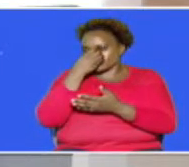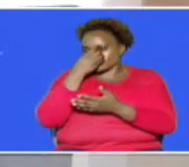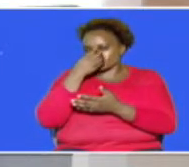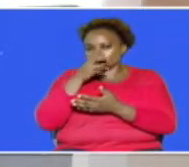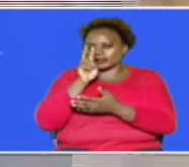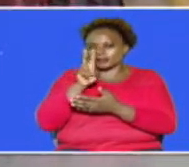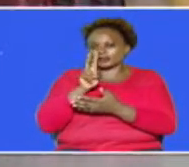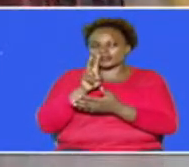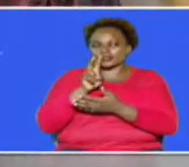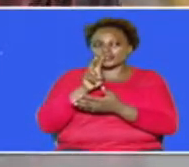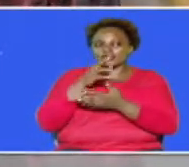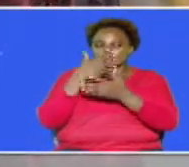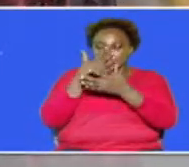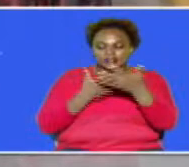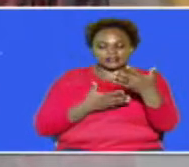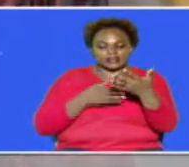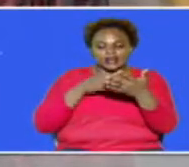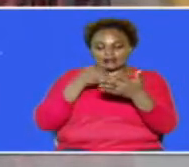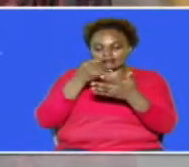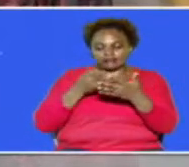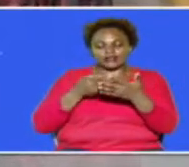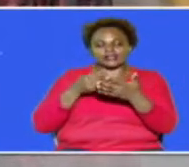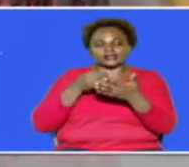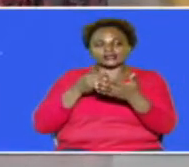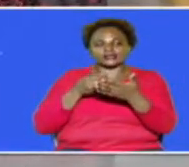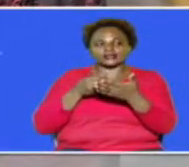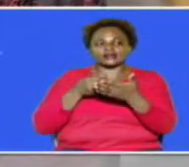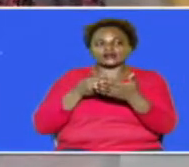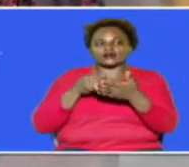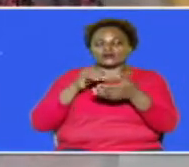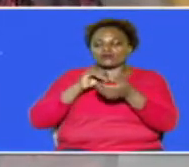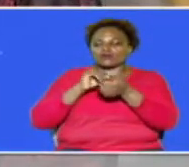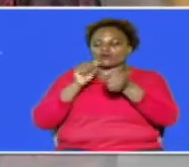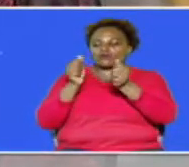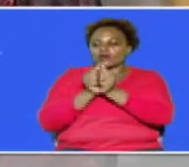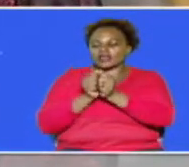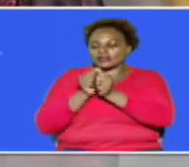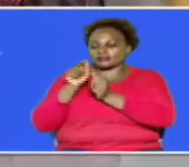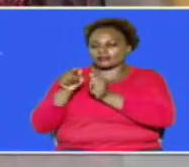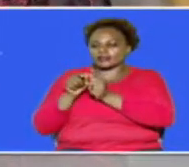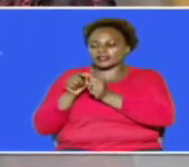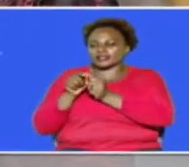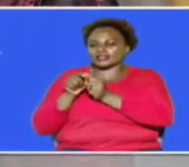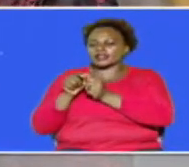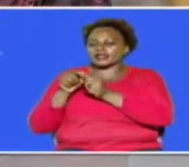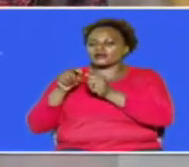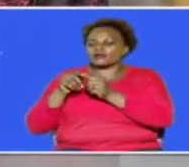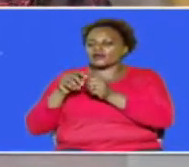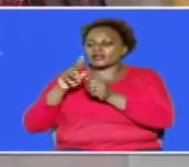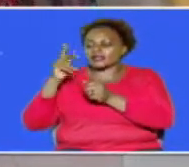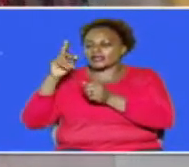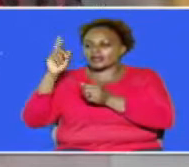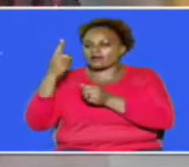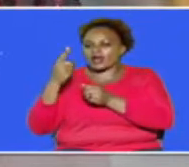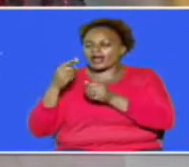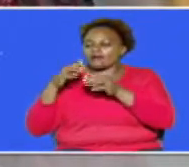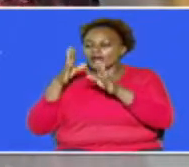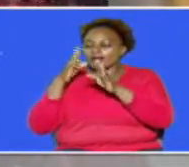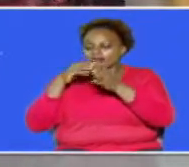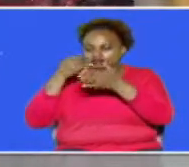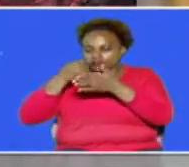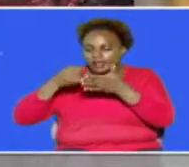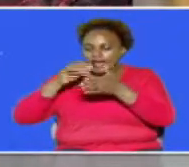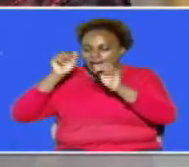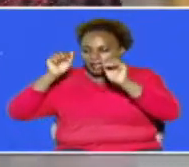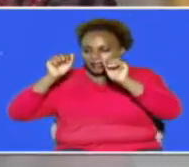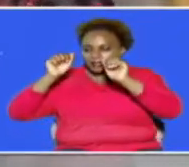see, the document we signed with Azimio, after we signed it, it went into hiding. I don't know whether the document